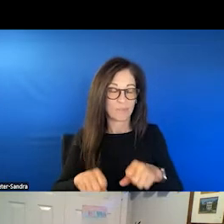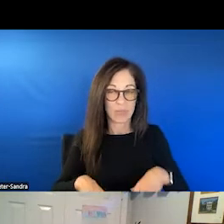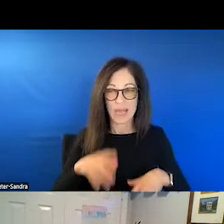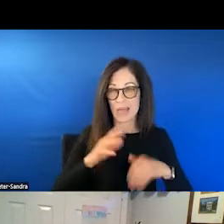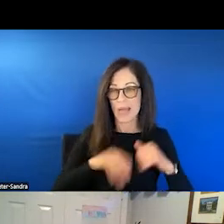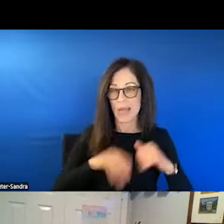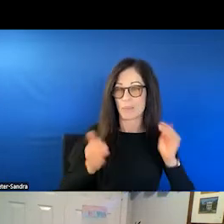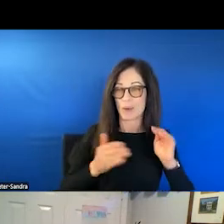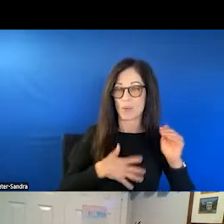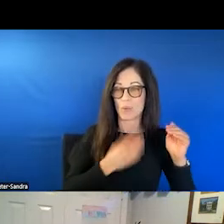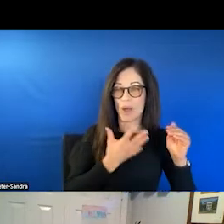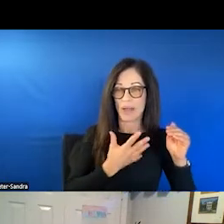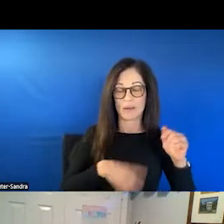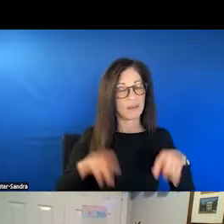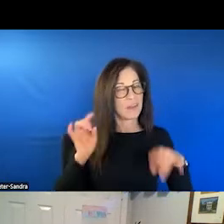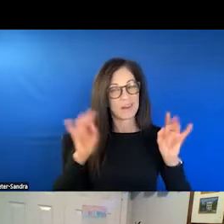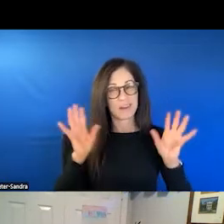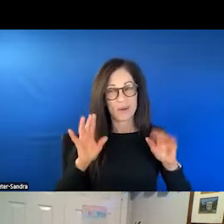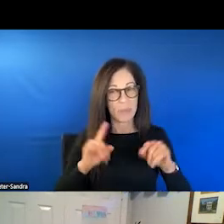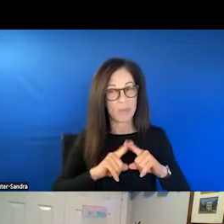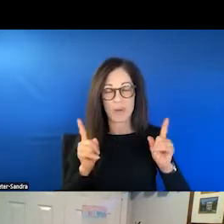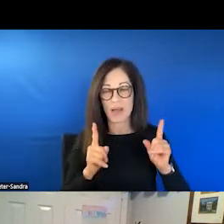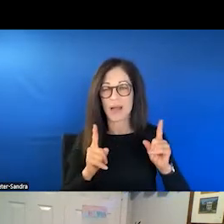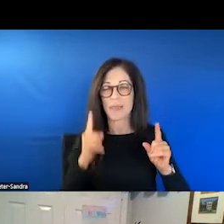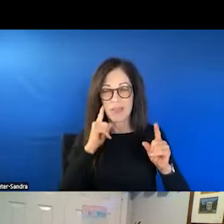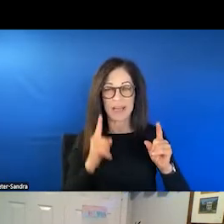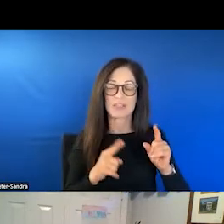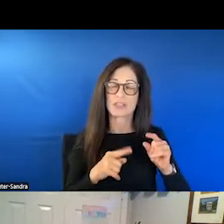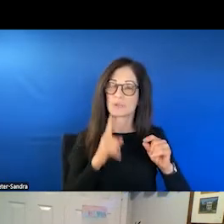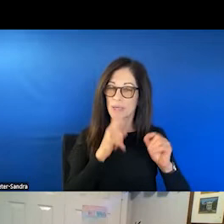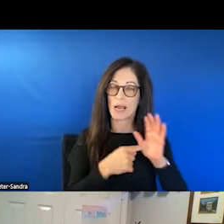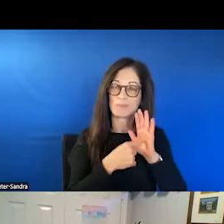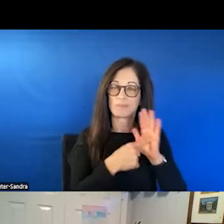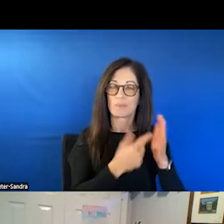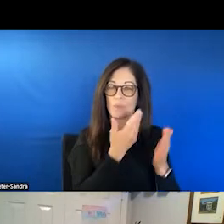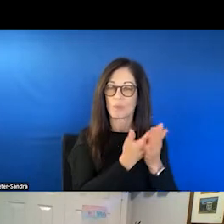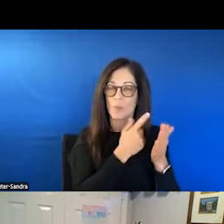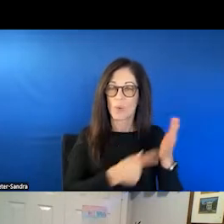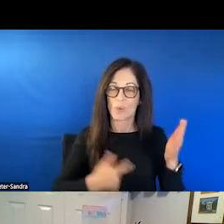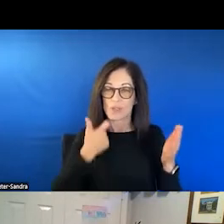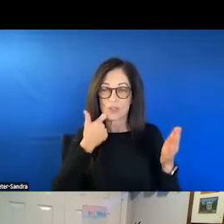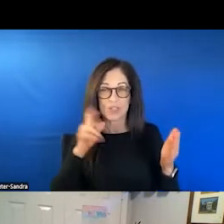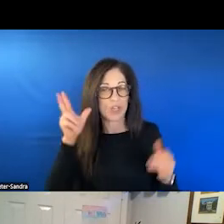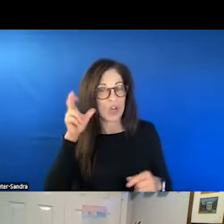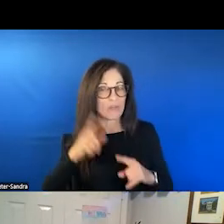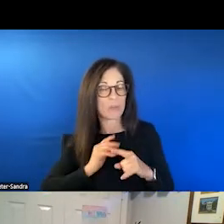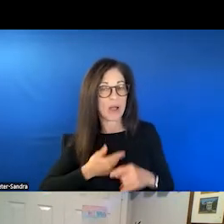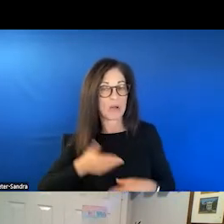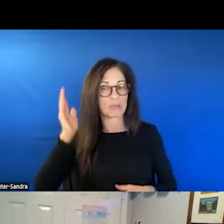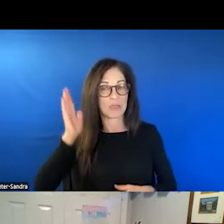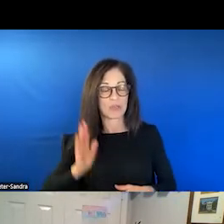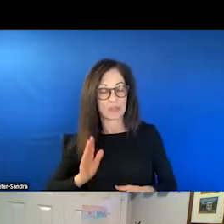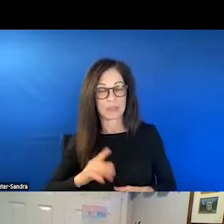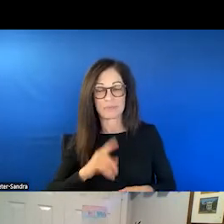think it really sheds some light on what we just heard from our illustrious speakers about the importance of